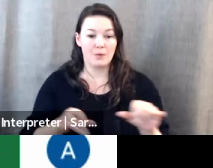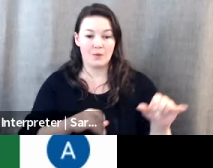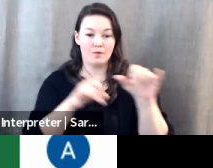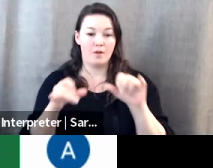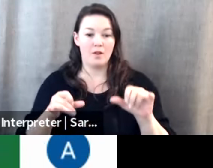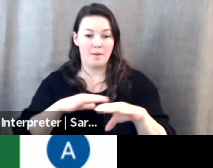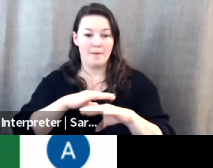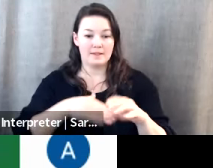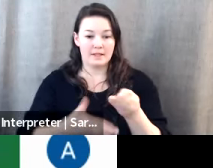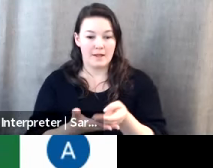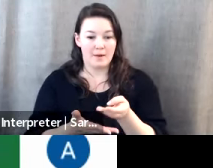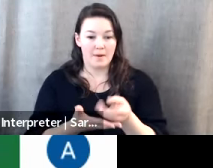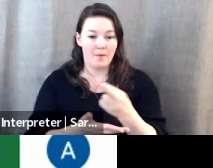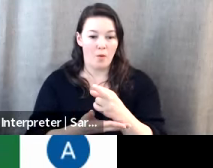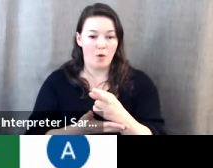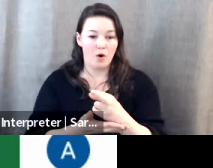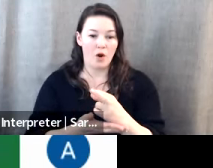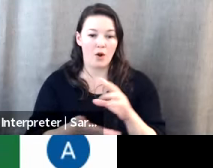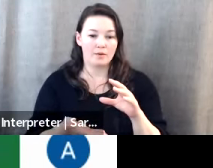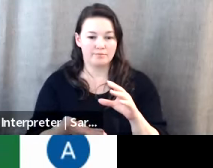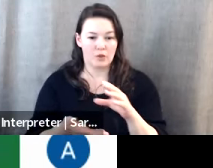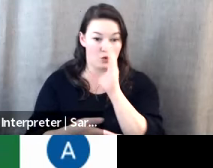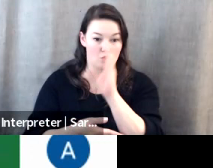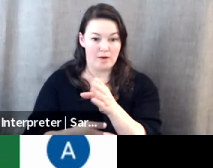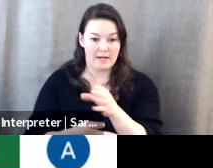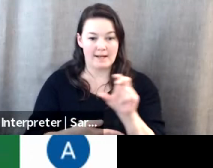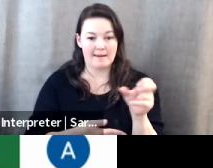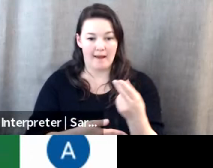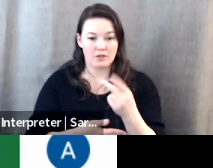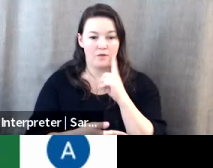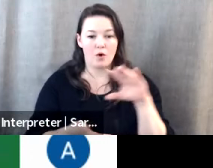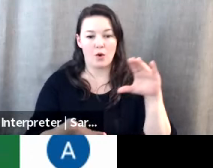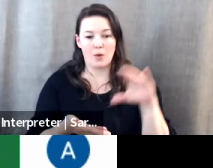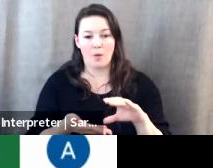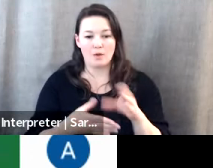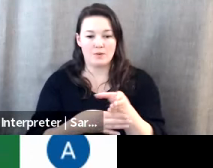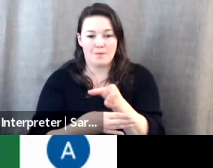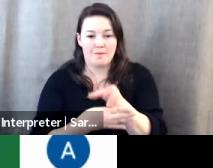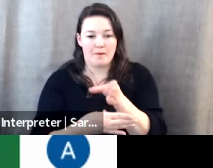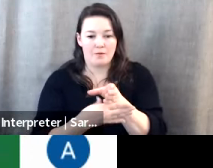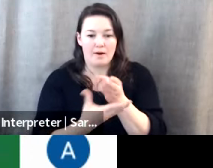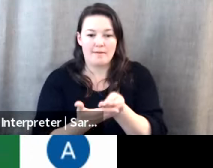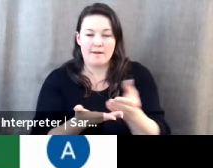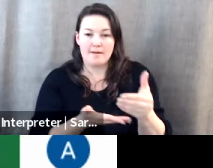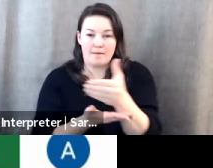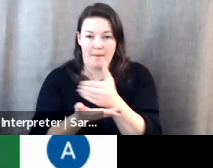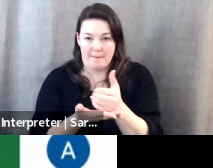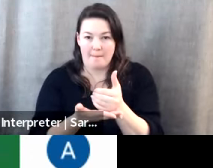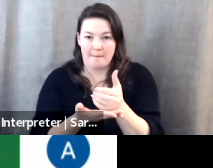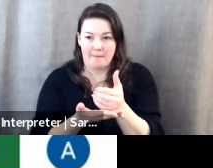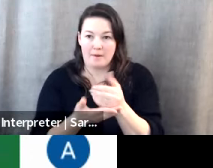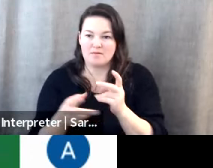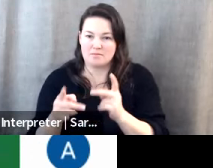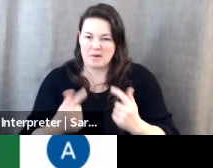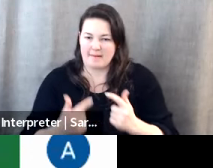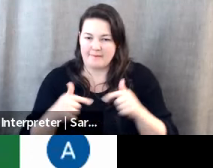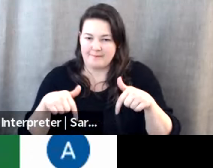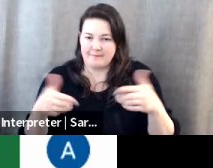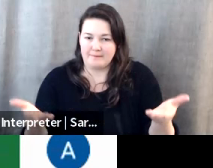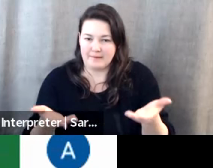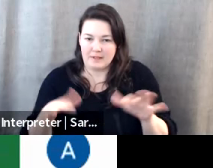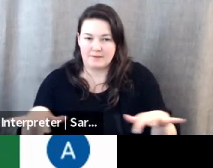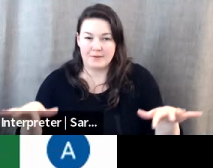moderate income residents. La segunda es la inversión en lo que es un ingreso básico para los